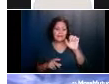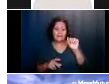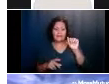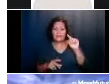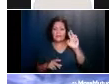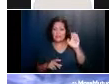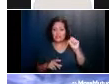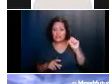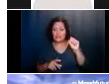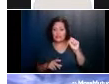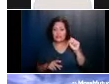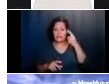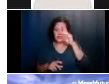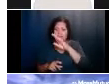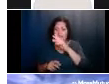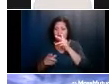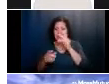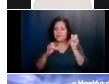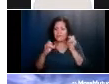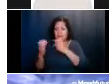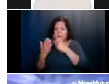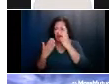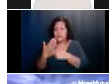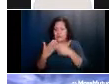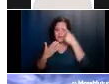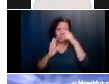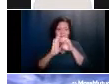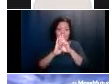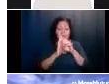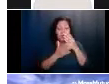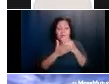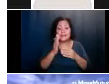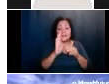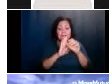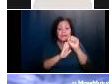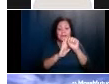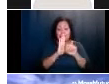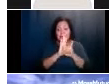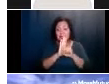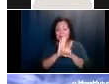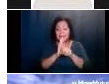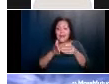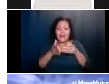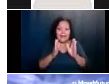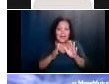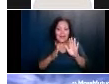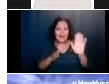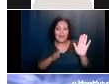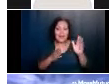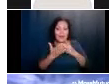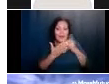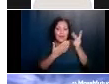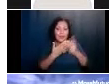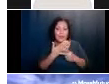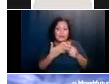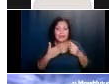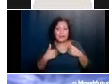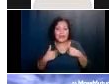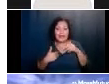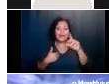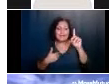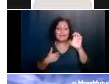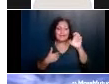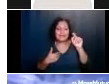programs. Just as an example, some states allow their program to have a debit card,